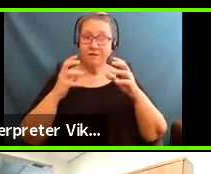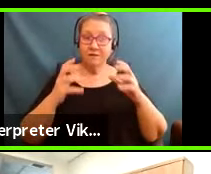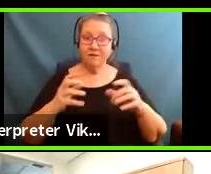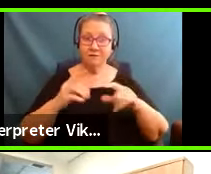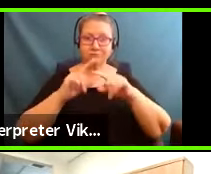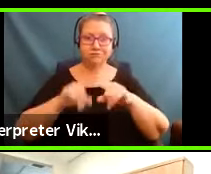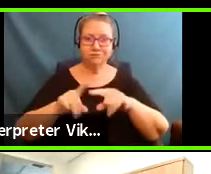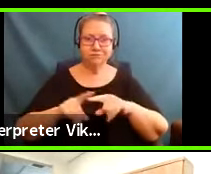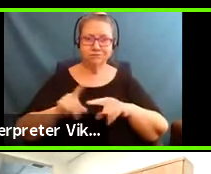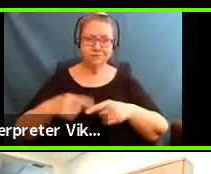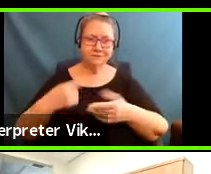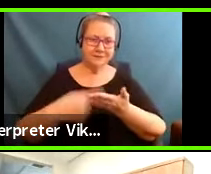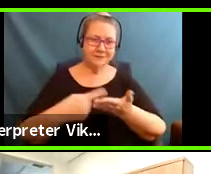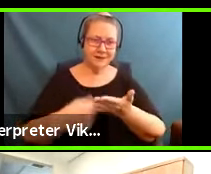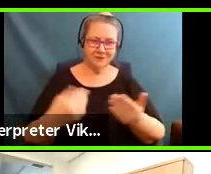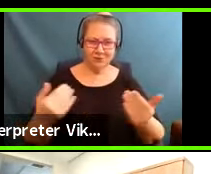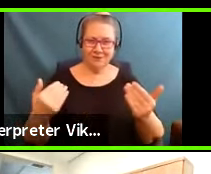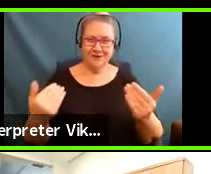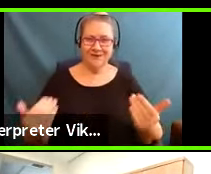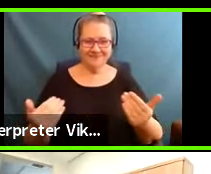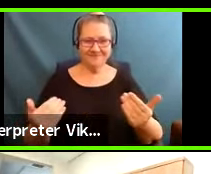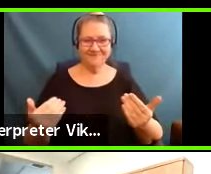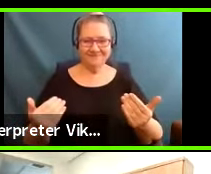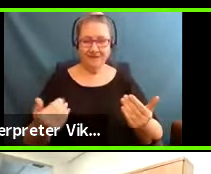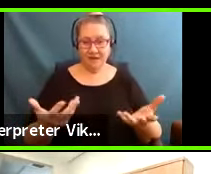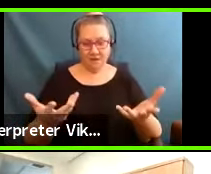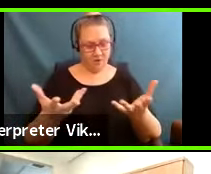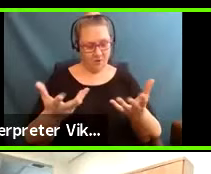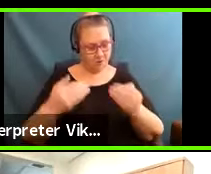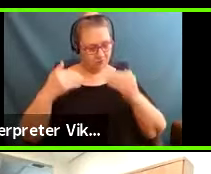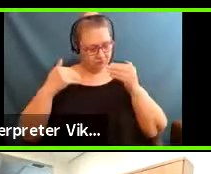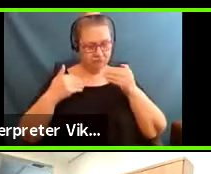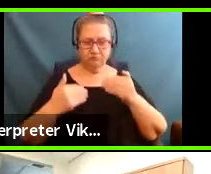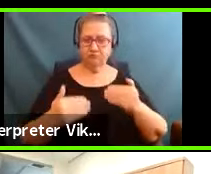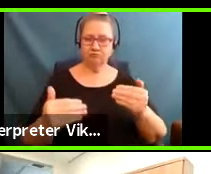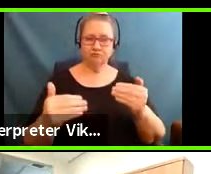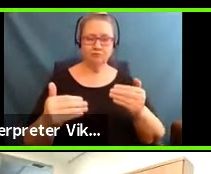today. So I want to jump right in.